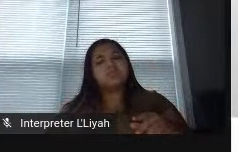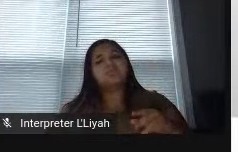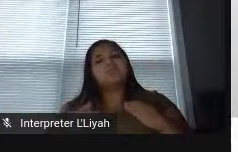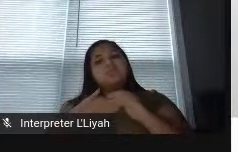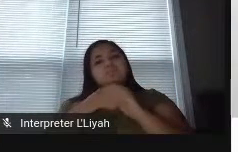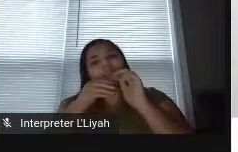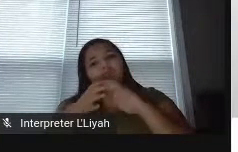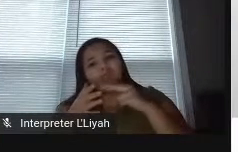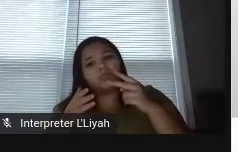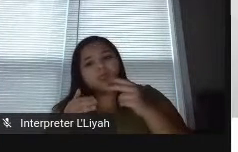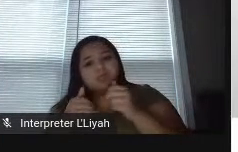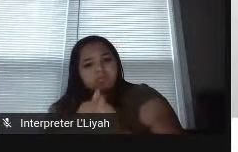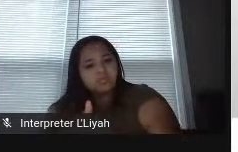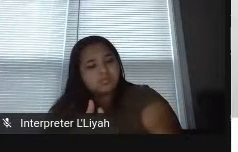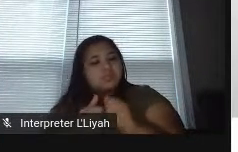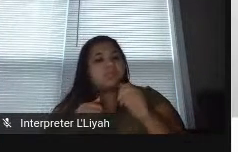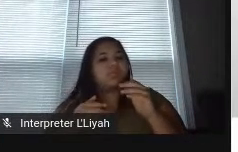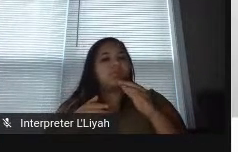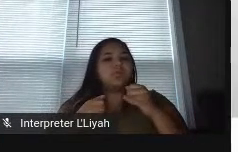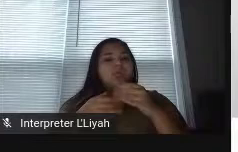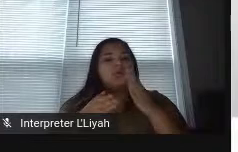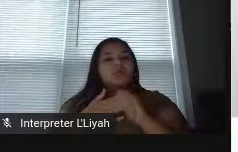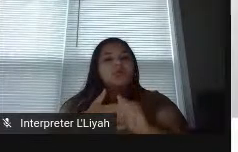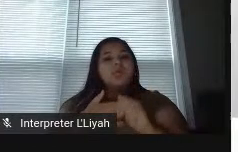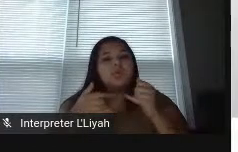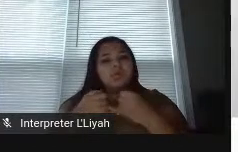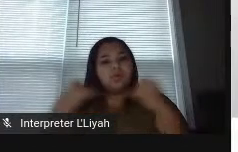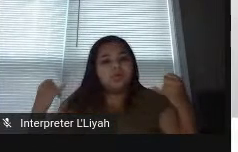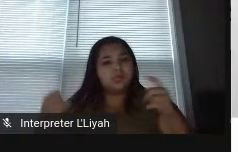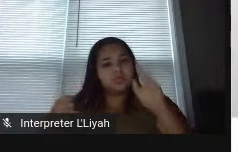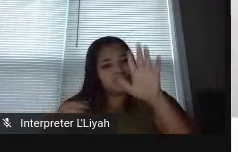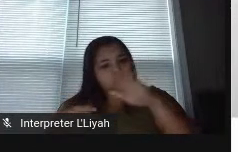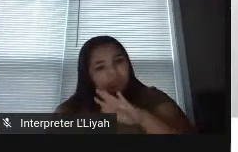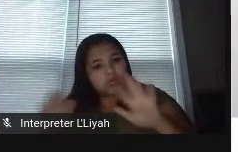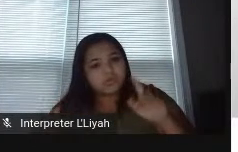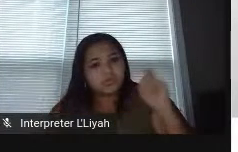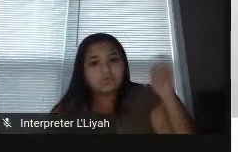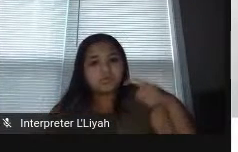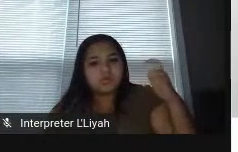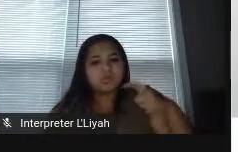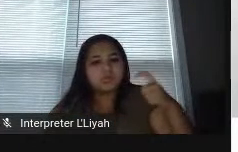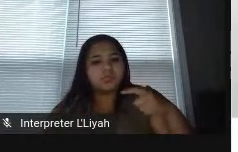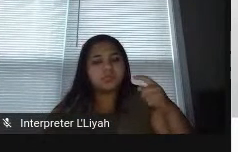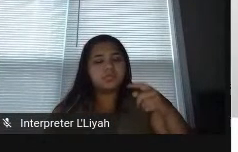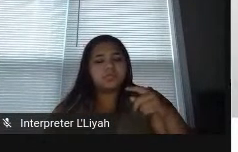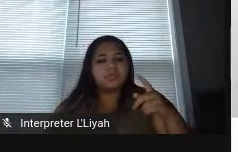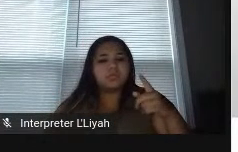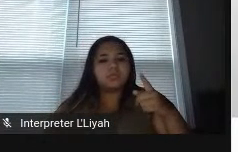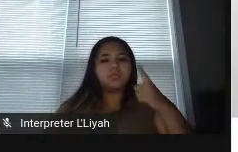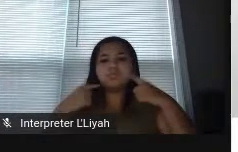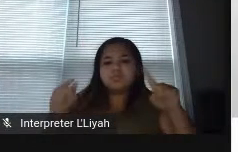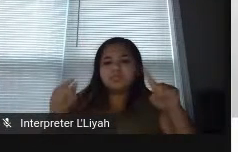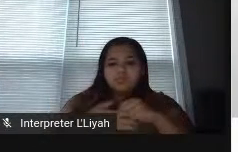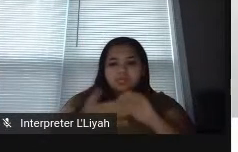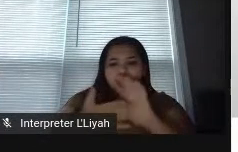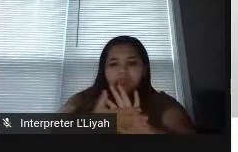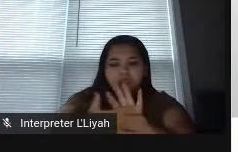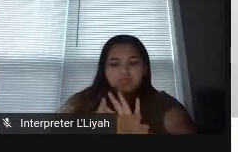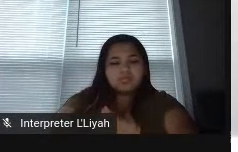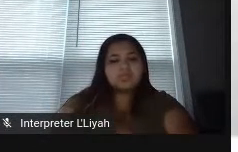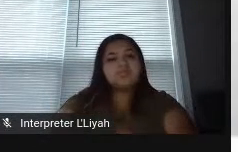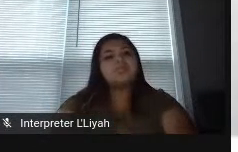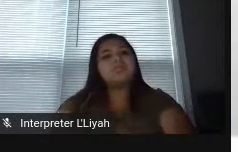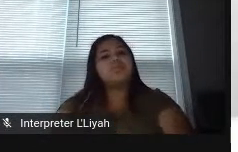the federal law guidelines? And does your child need accommodations to succeed in school?